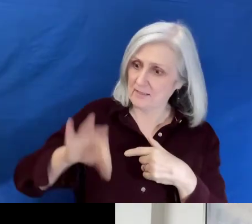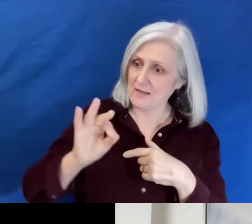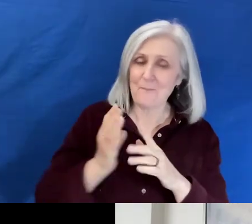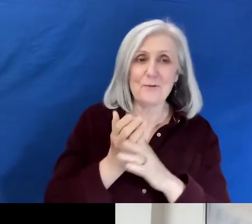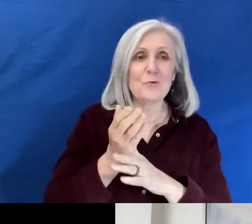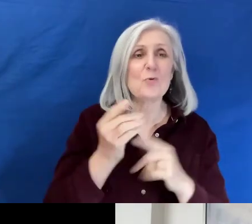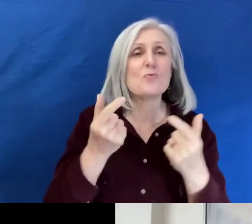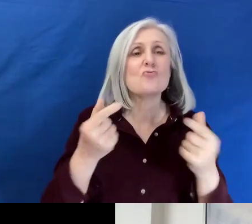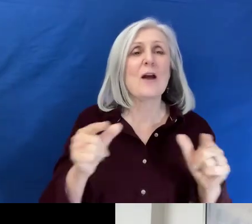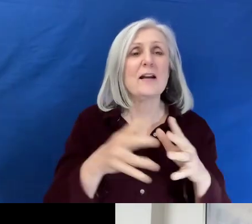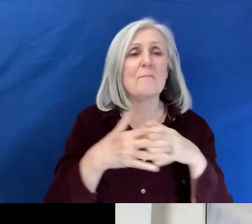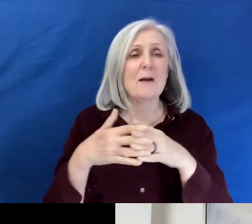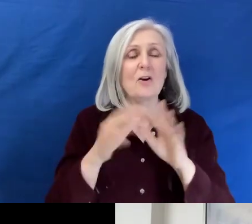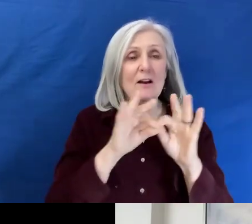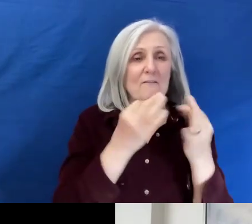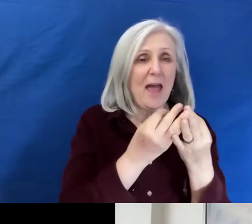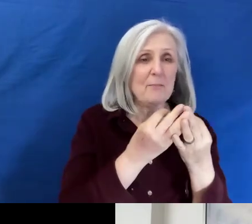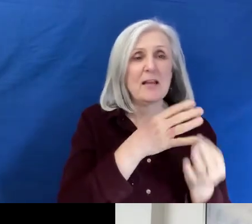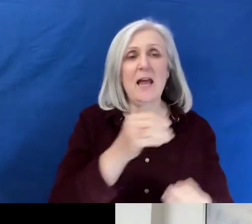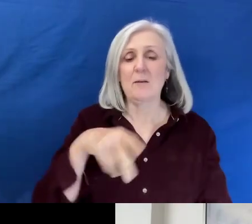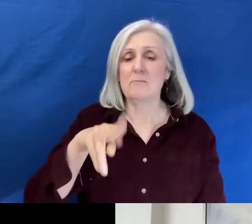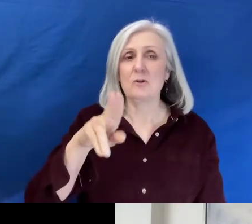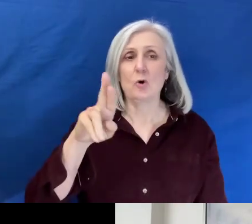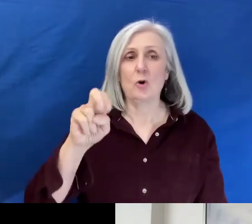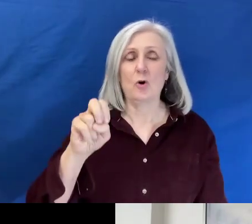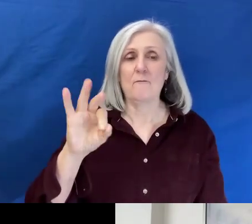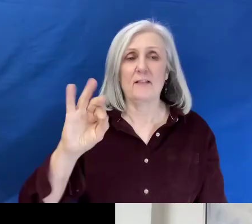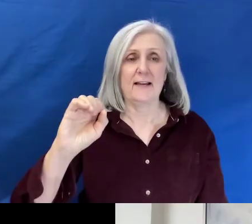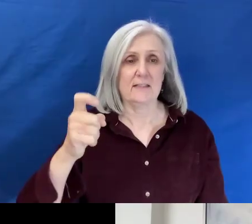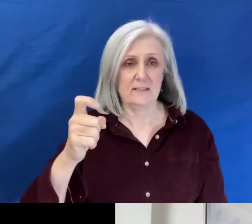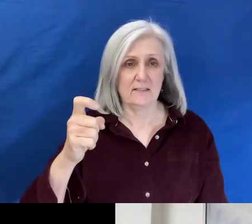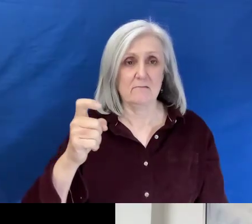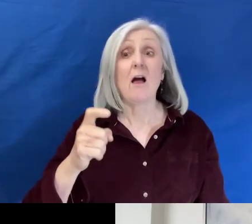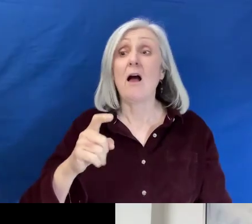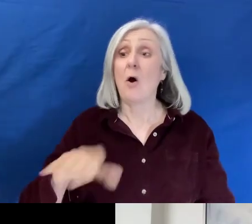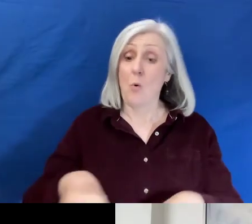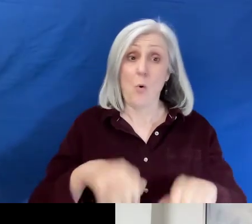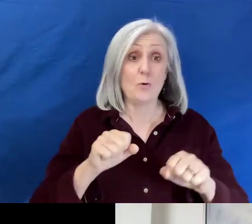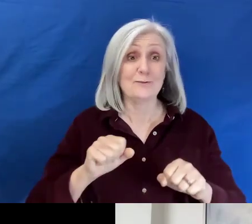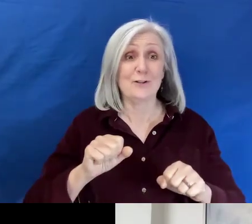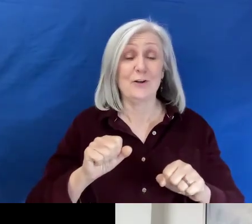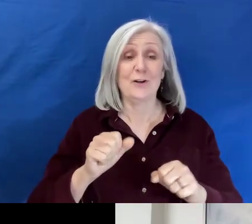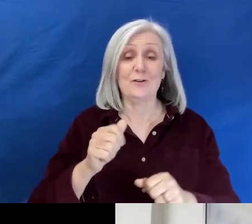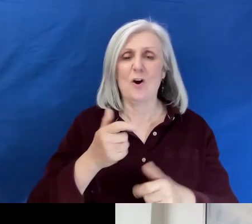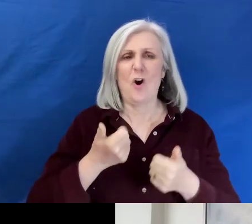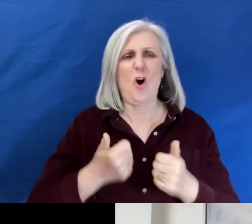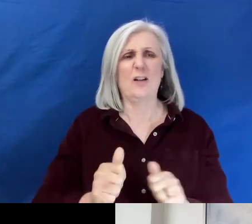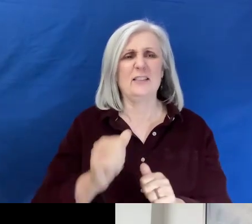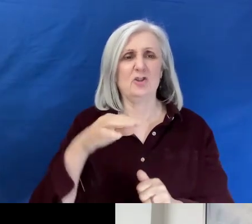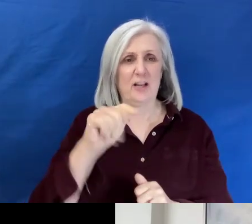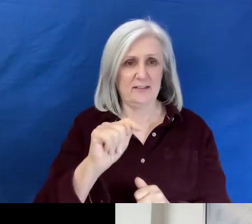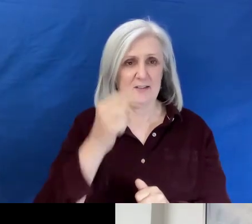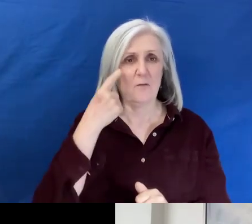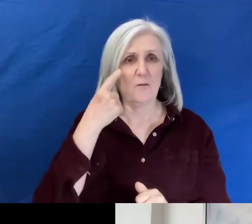American Family and Great American Pure Flix, and they were hosting auditions for the new leads of the show.